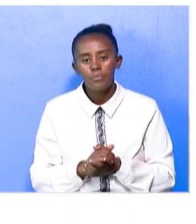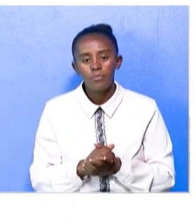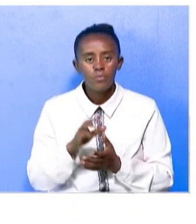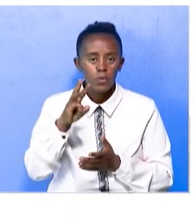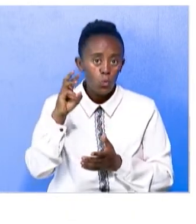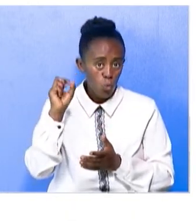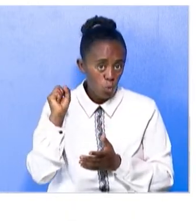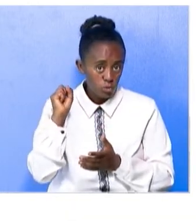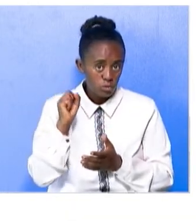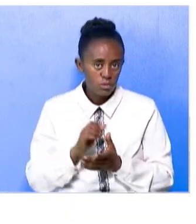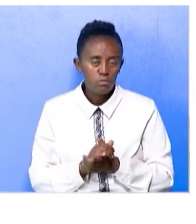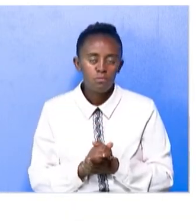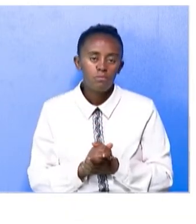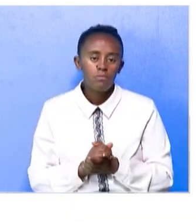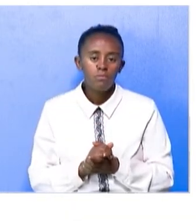was